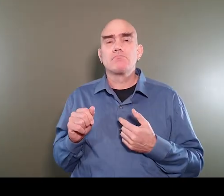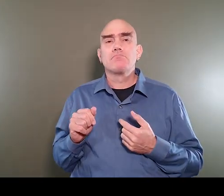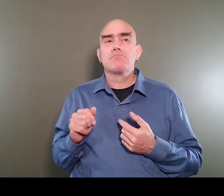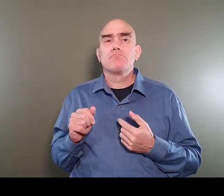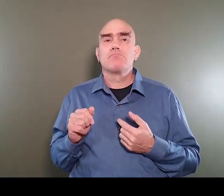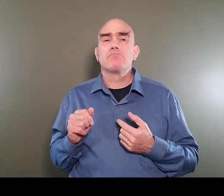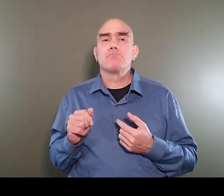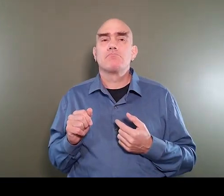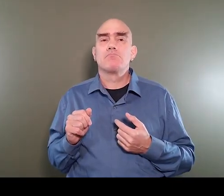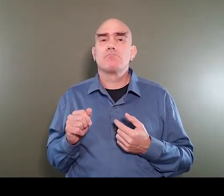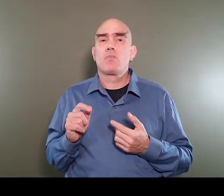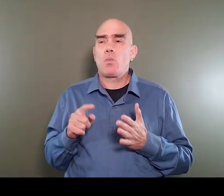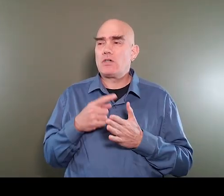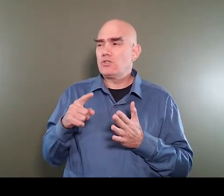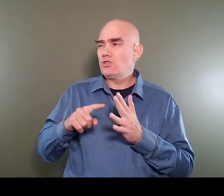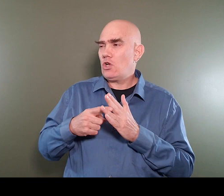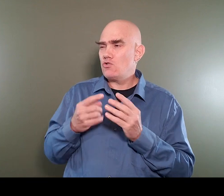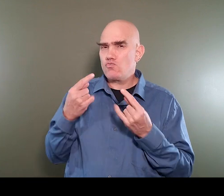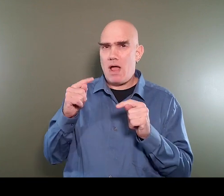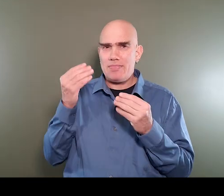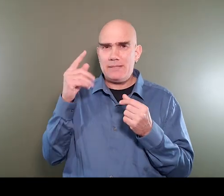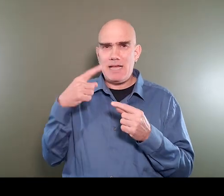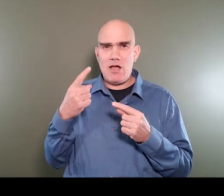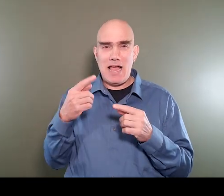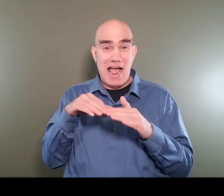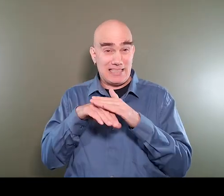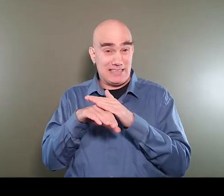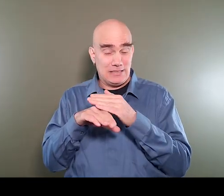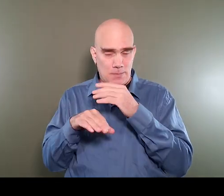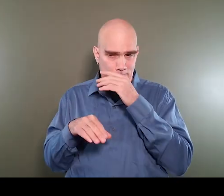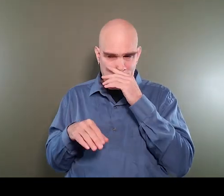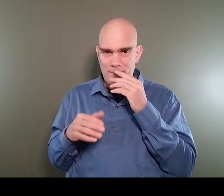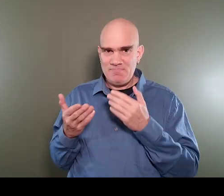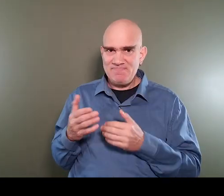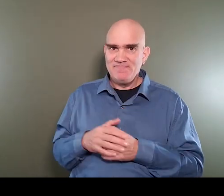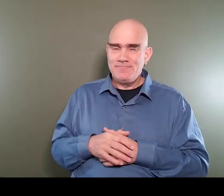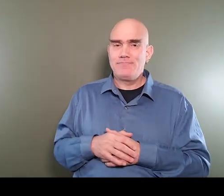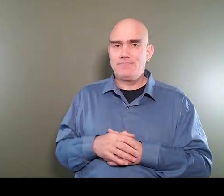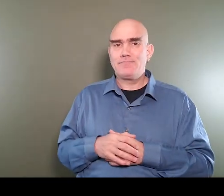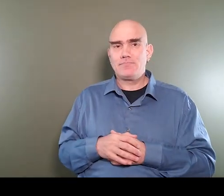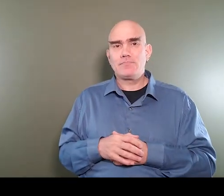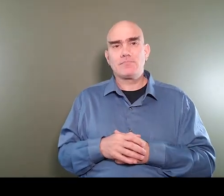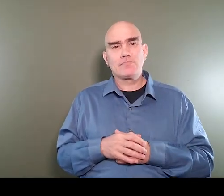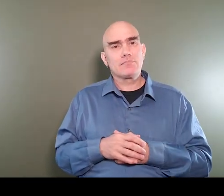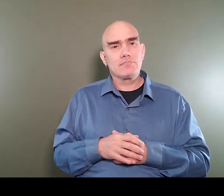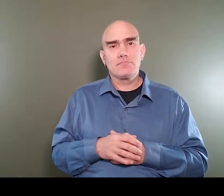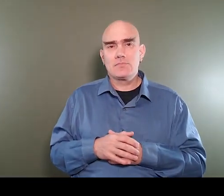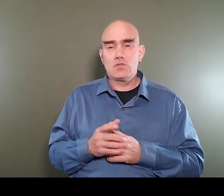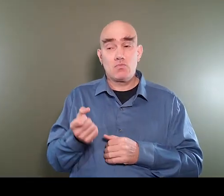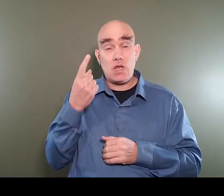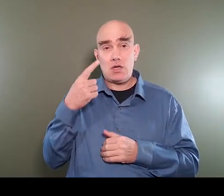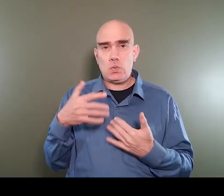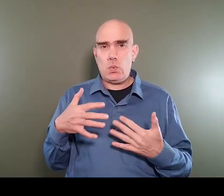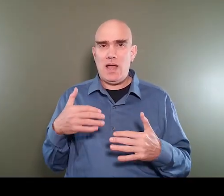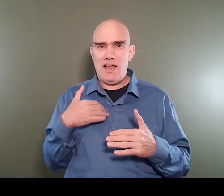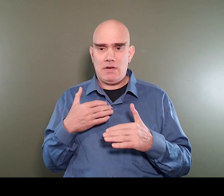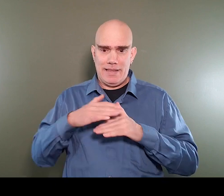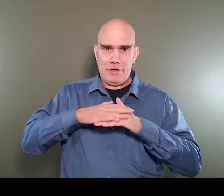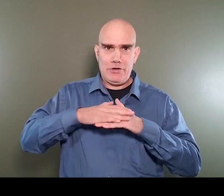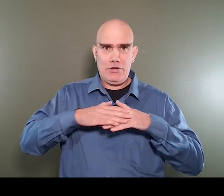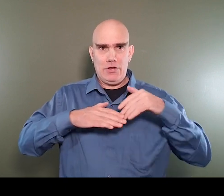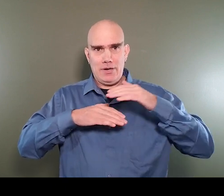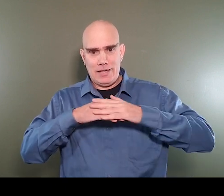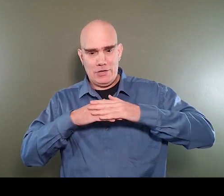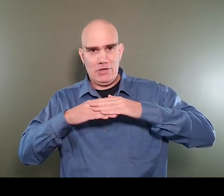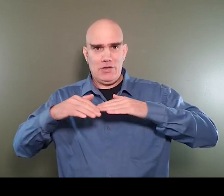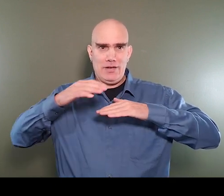conversations related to disability is that, like, once you start trying to think about access, you realize